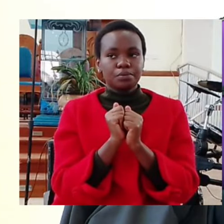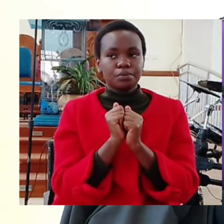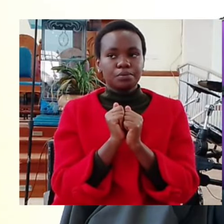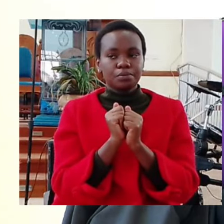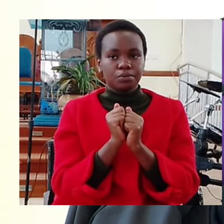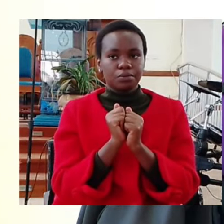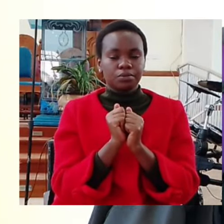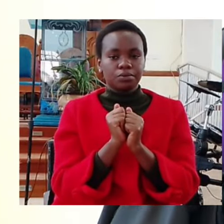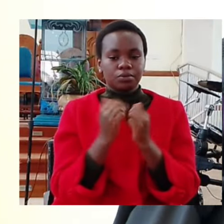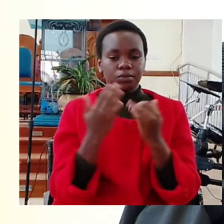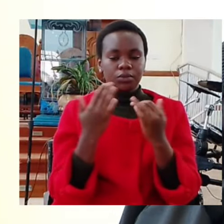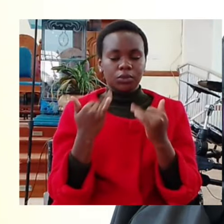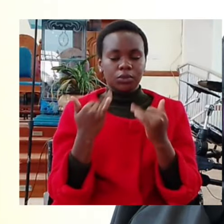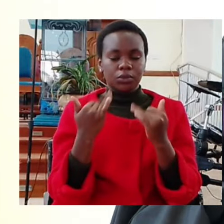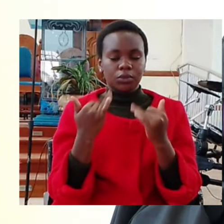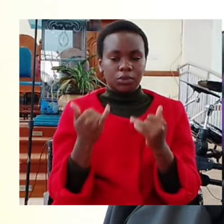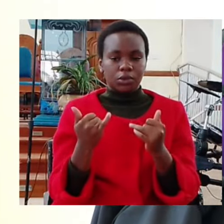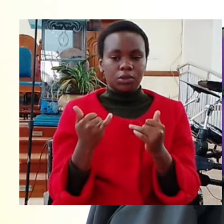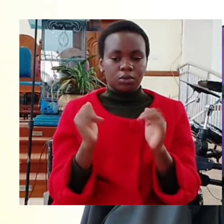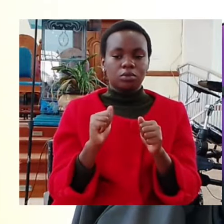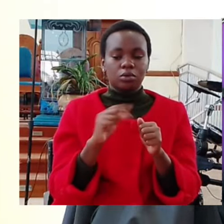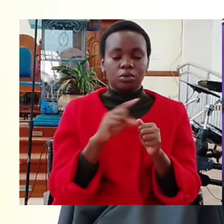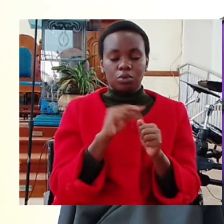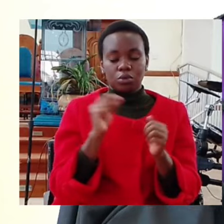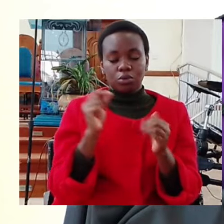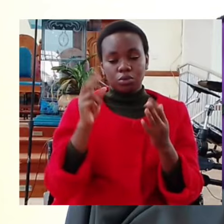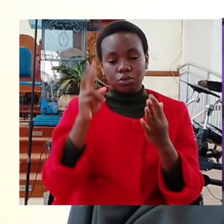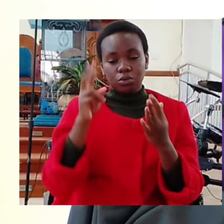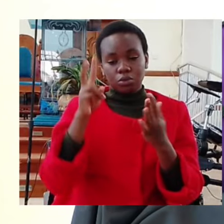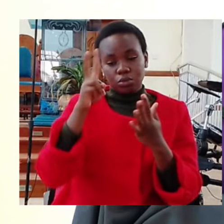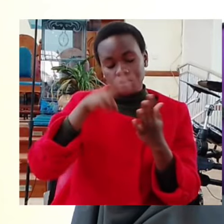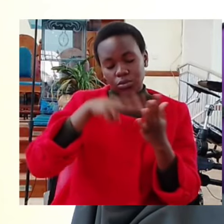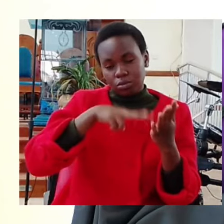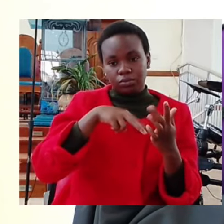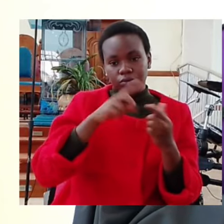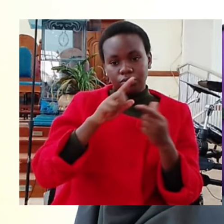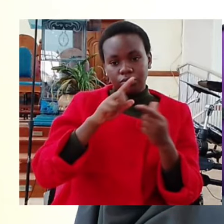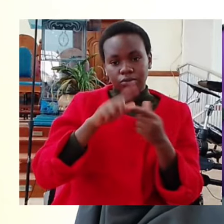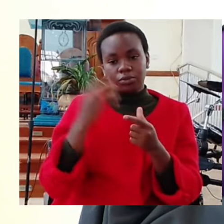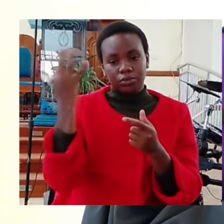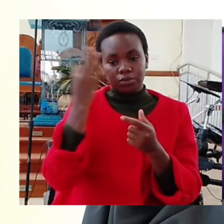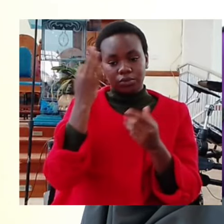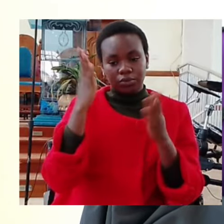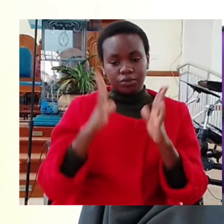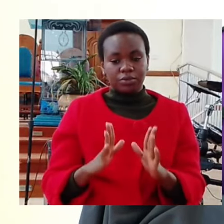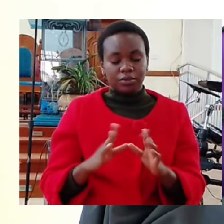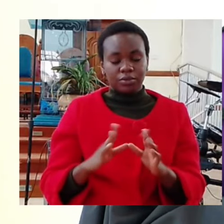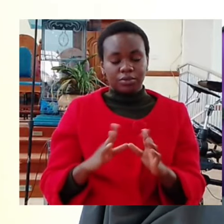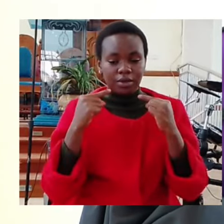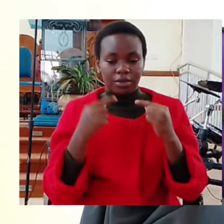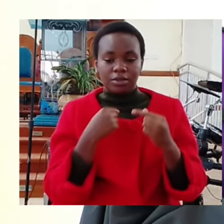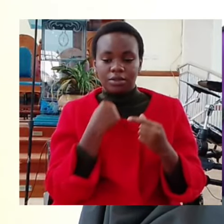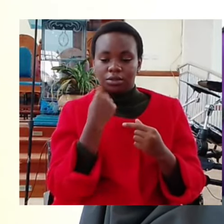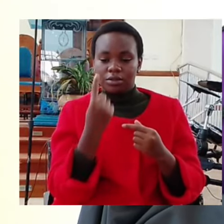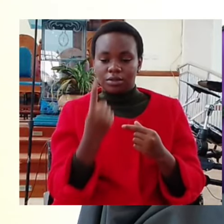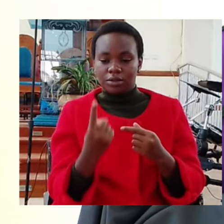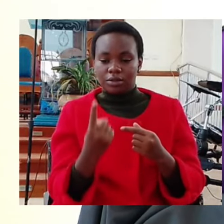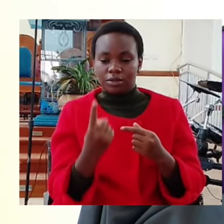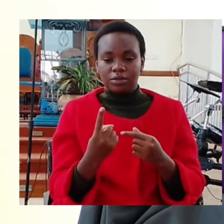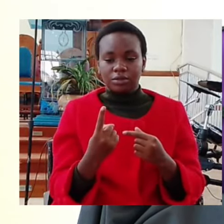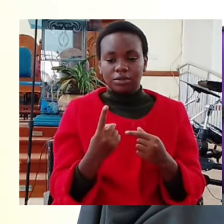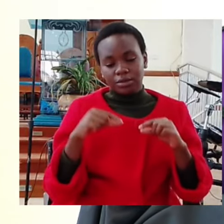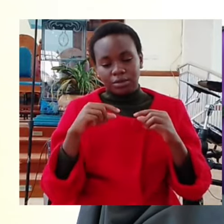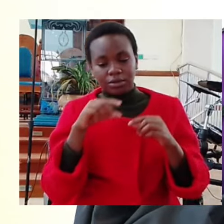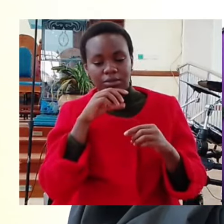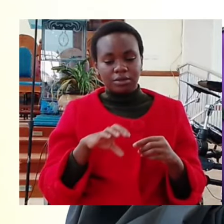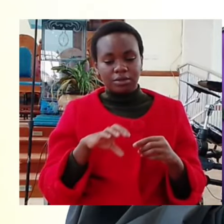Nori wahota kukudhie kumudho mera, nani motu ugate ritani, umwere hati nashoshi anashi ya eli, shi yale jaganu, na